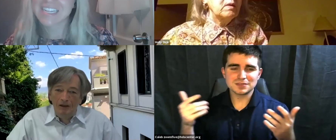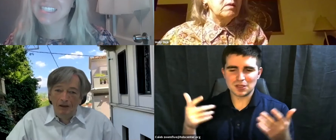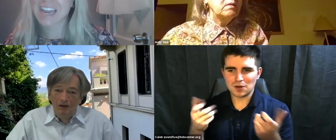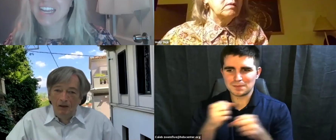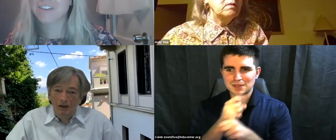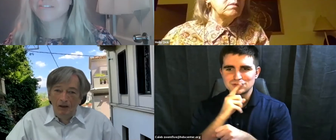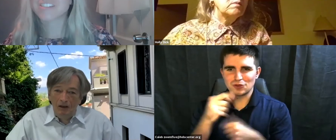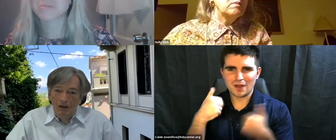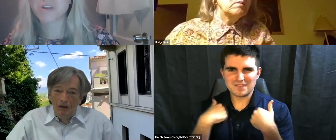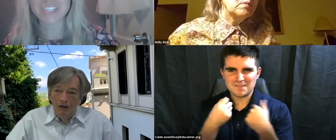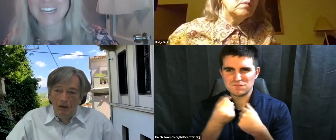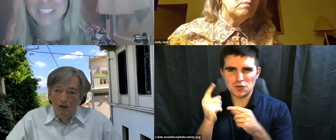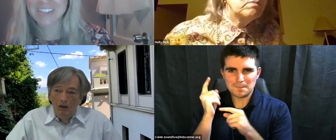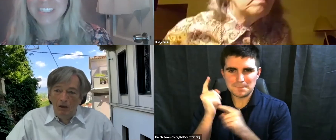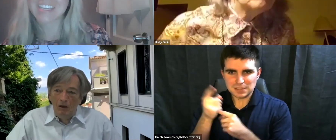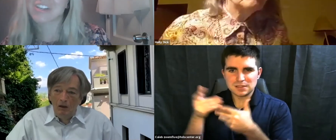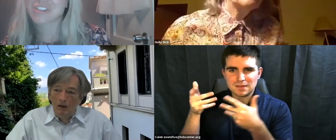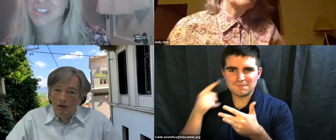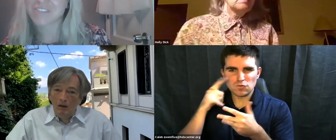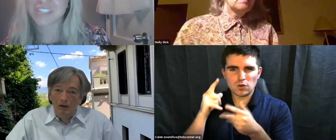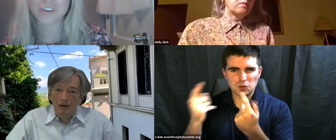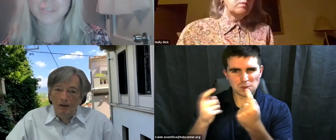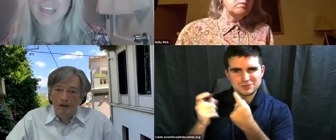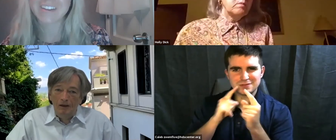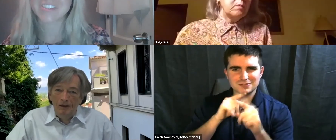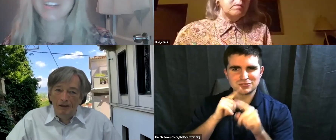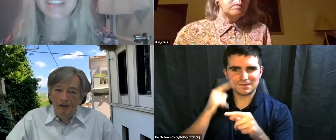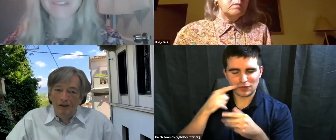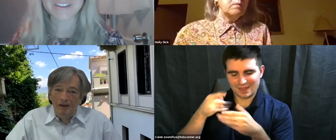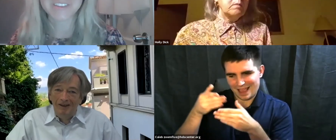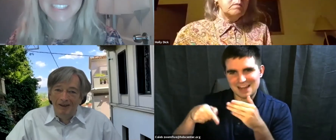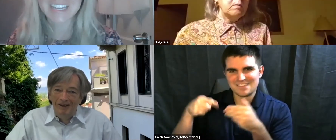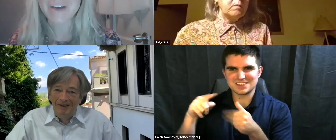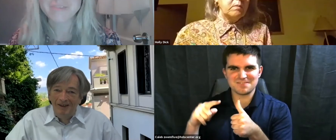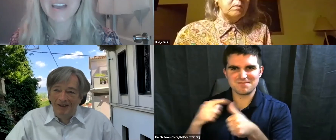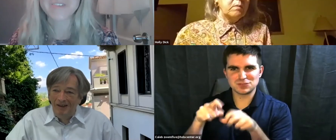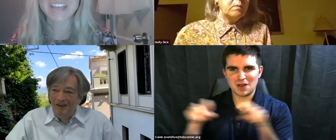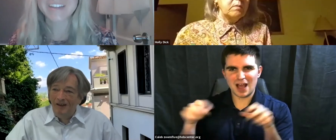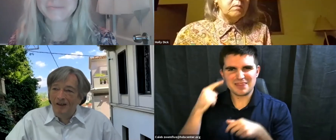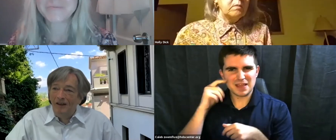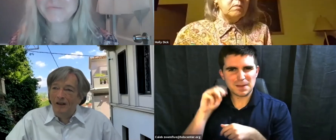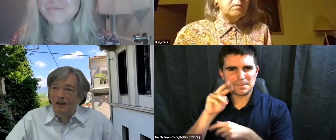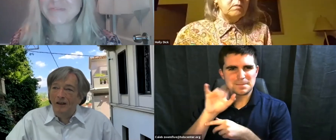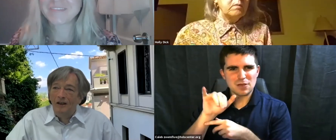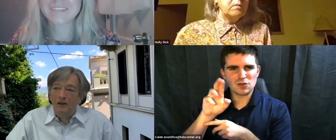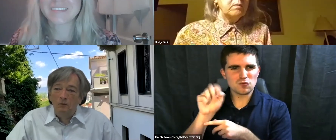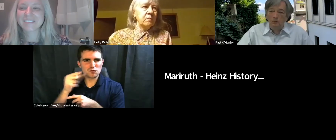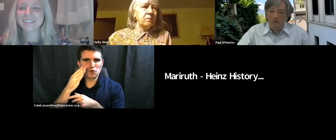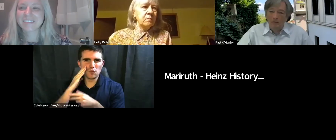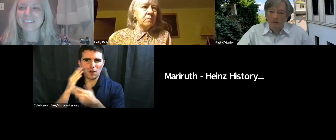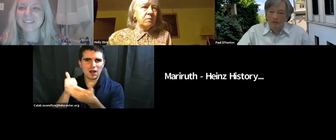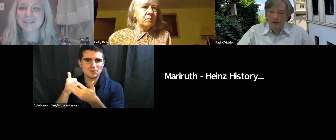minutes set aside here for some question and answers at the conclusion of this first panel. So I think Mary Ruth is going to help us out with that.